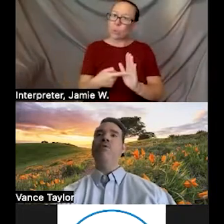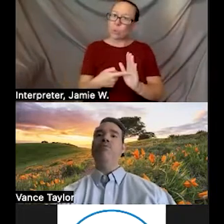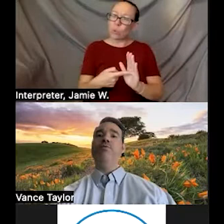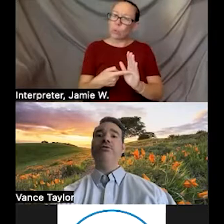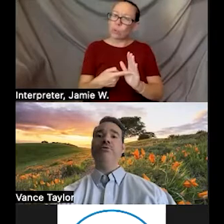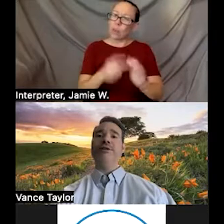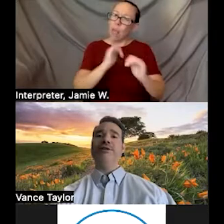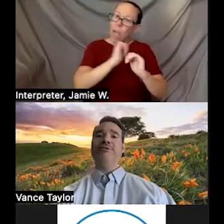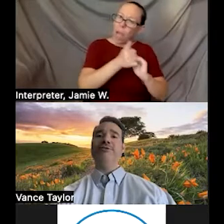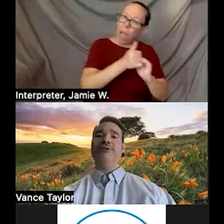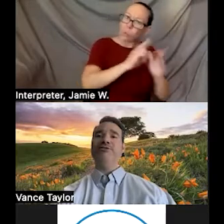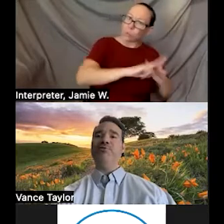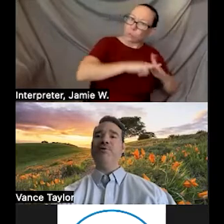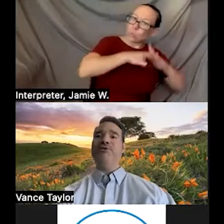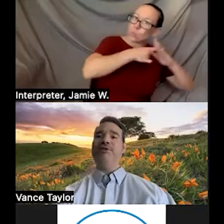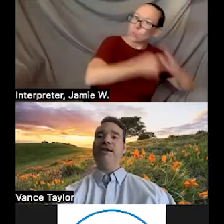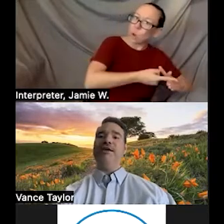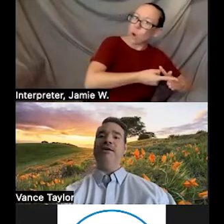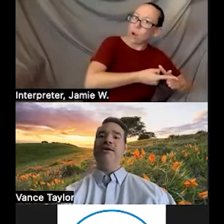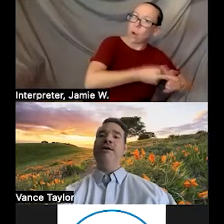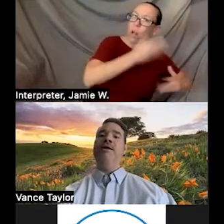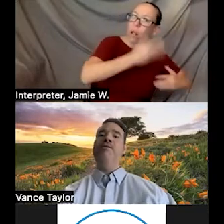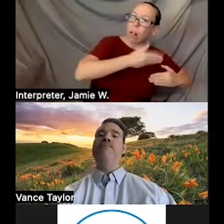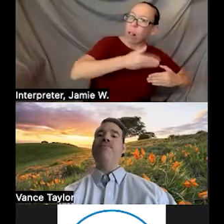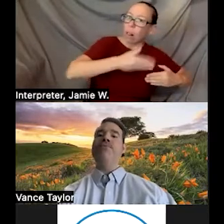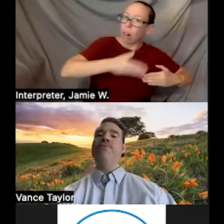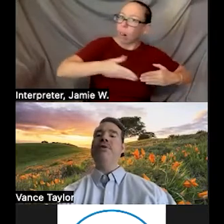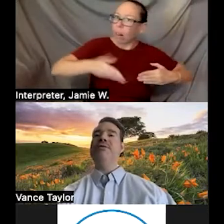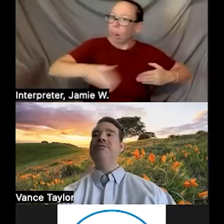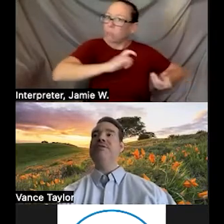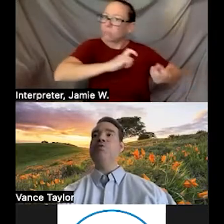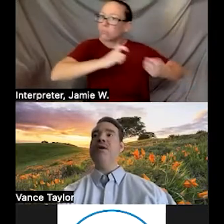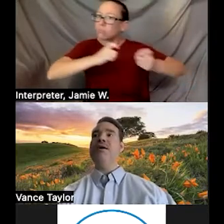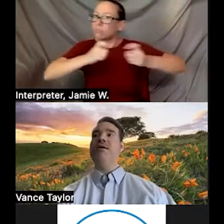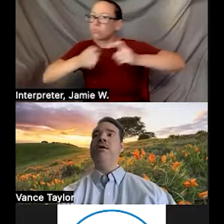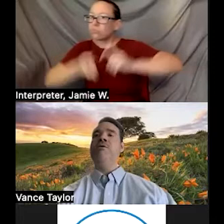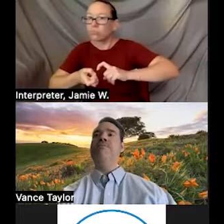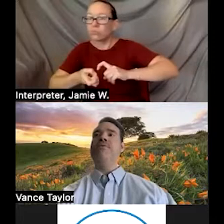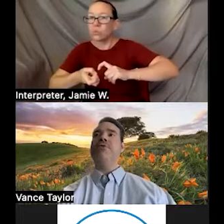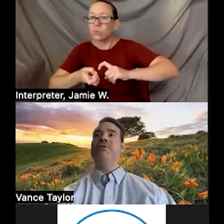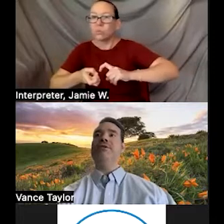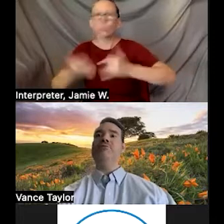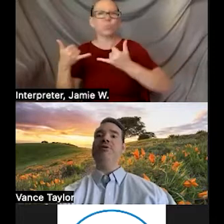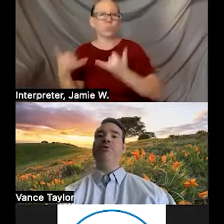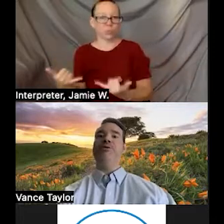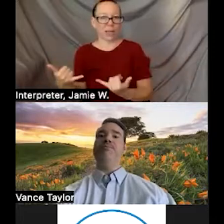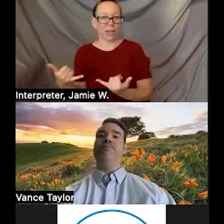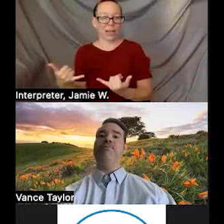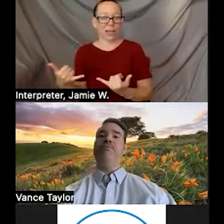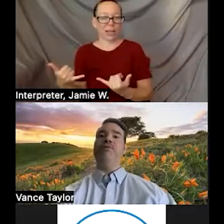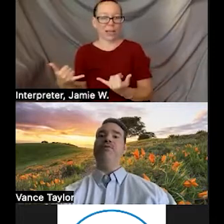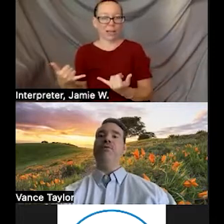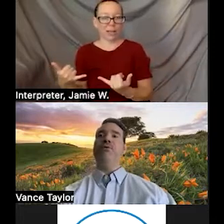of where we started with that initial discussion to where we are today, and to see the way that it's being picked